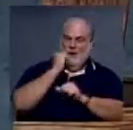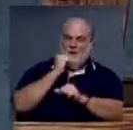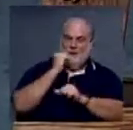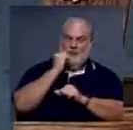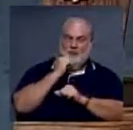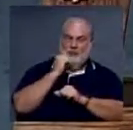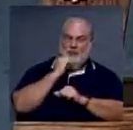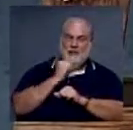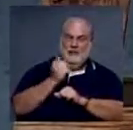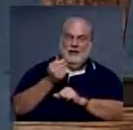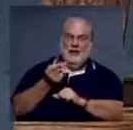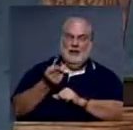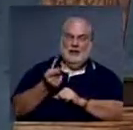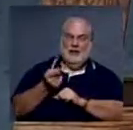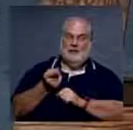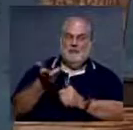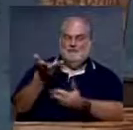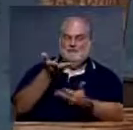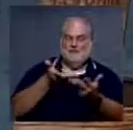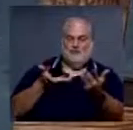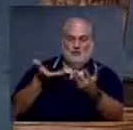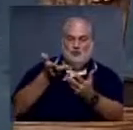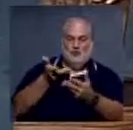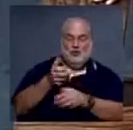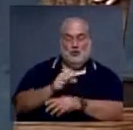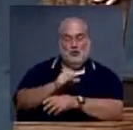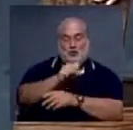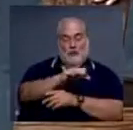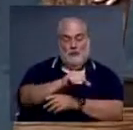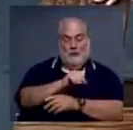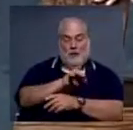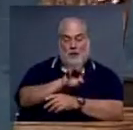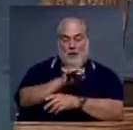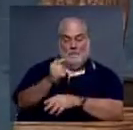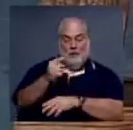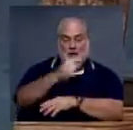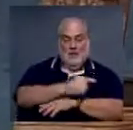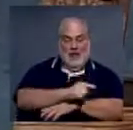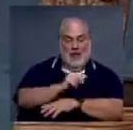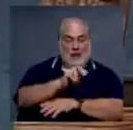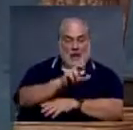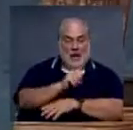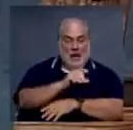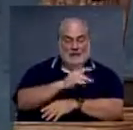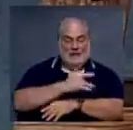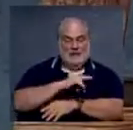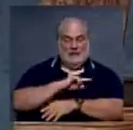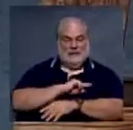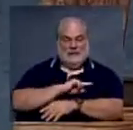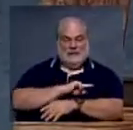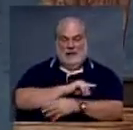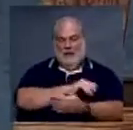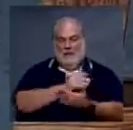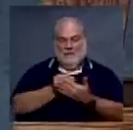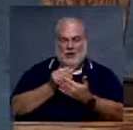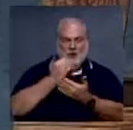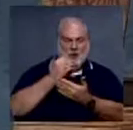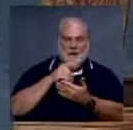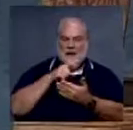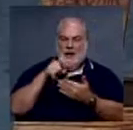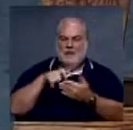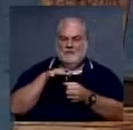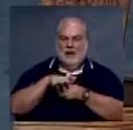So dogs can be social. That way, if you were to come drop them off for daycare, you don't have to feel guilty about coming home and not walking your